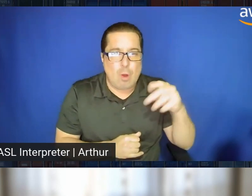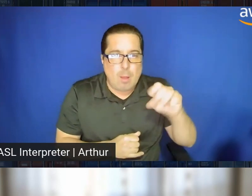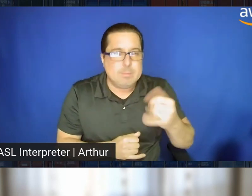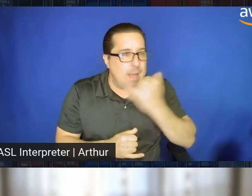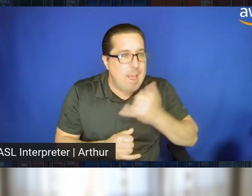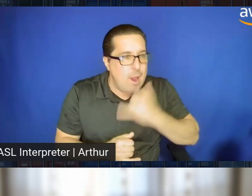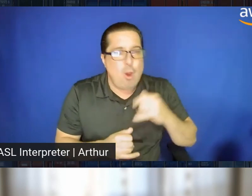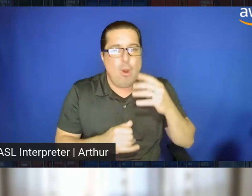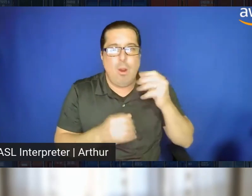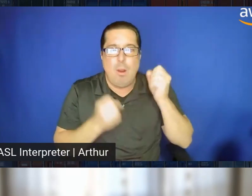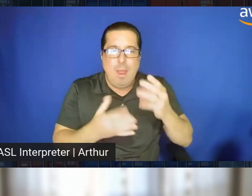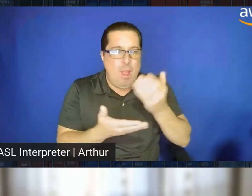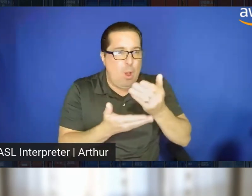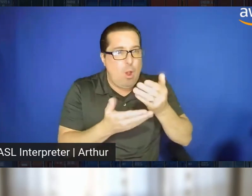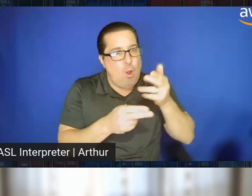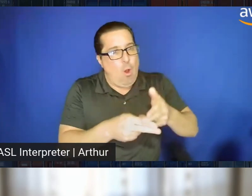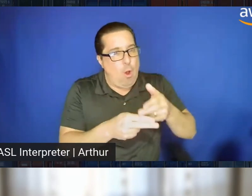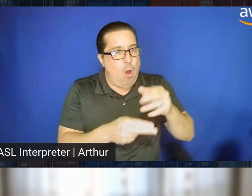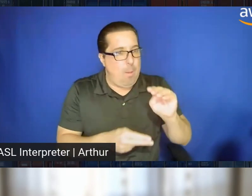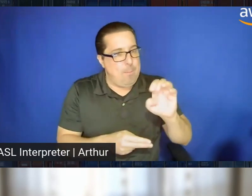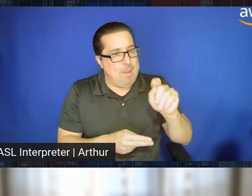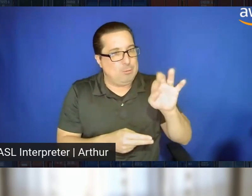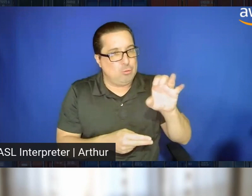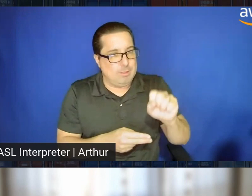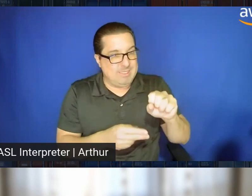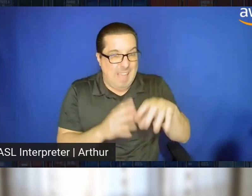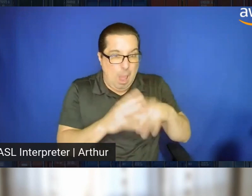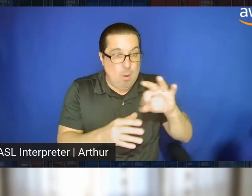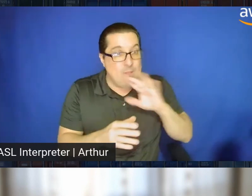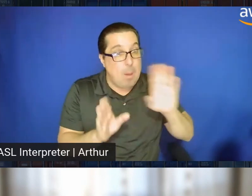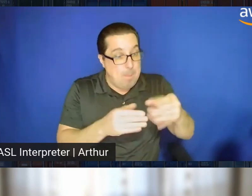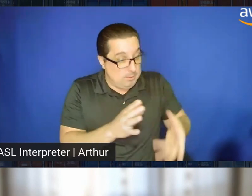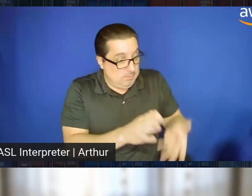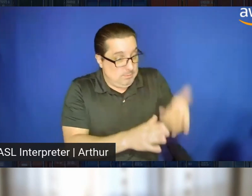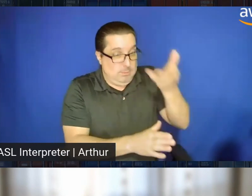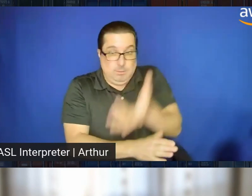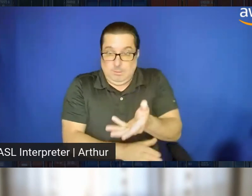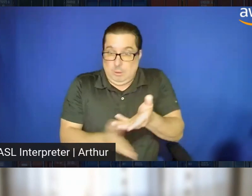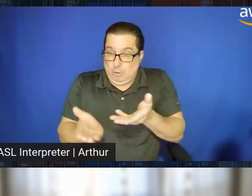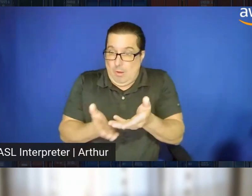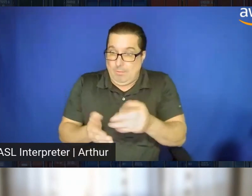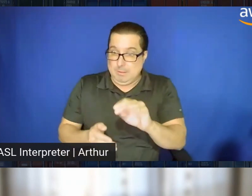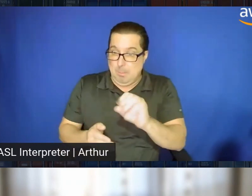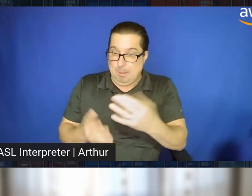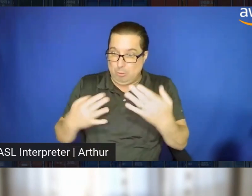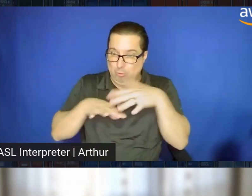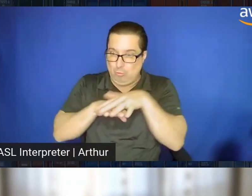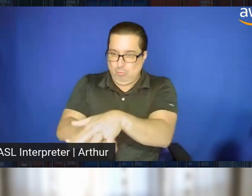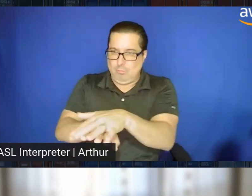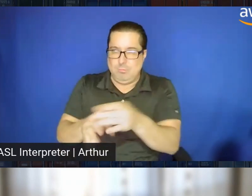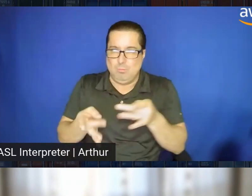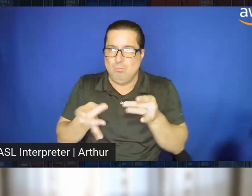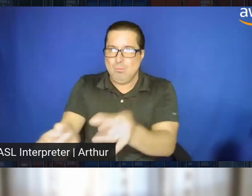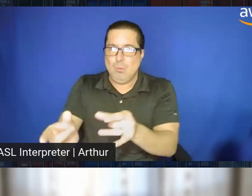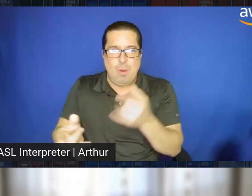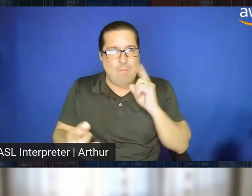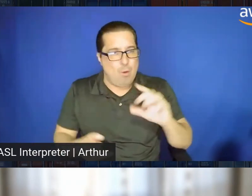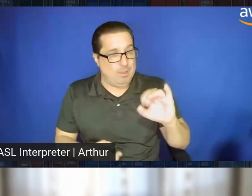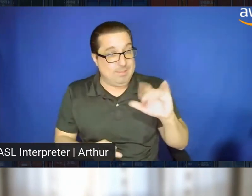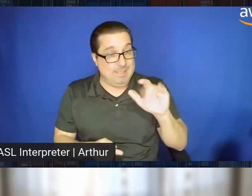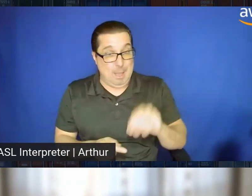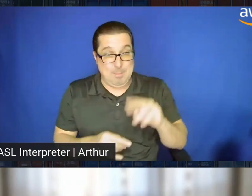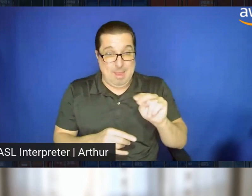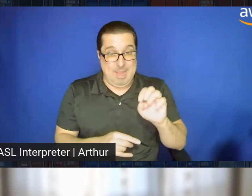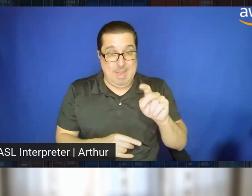metrics. They're essentially out of the box for service mesh, because we already have them in Cilium for the network layer anyway.